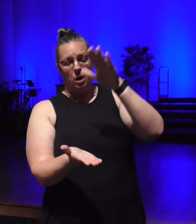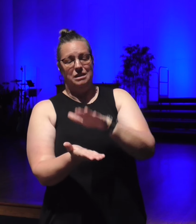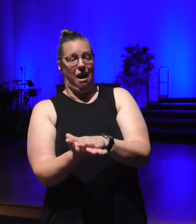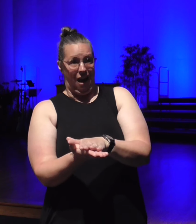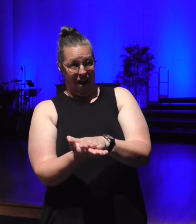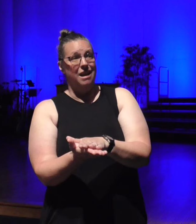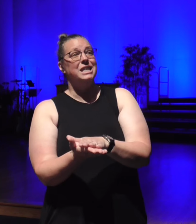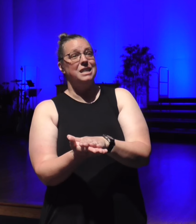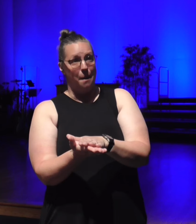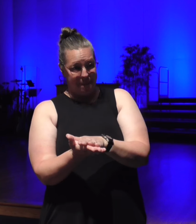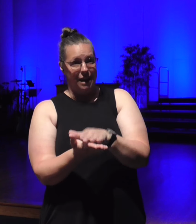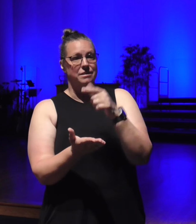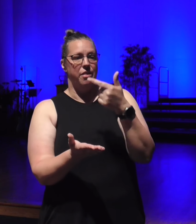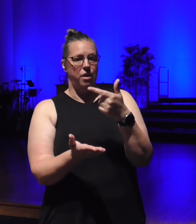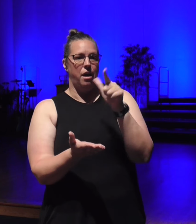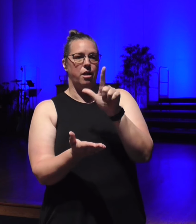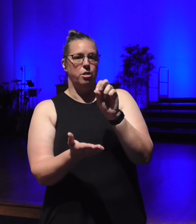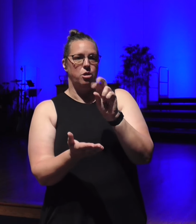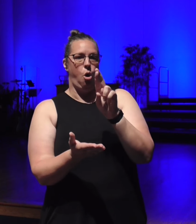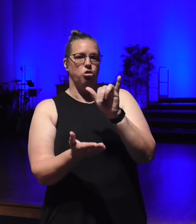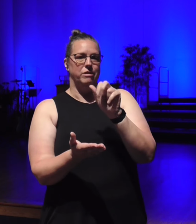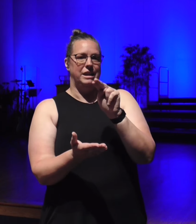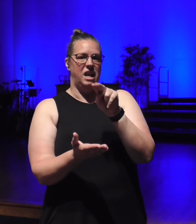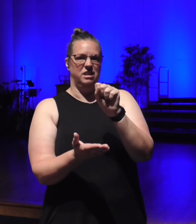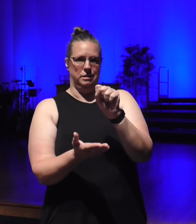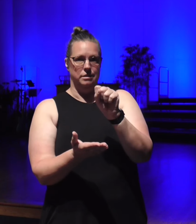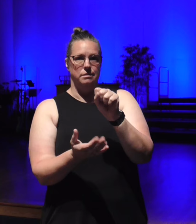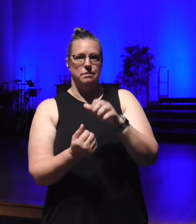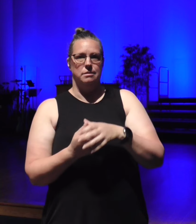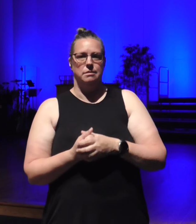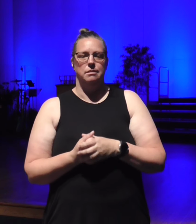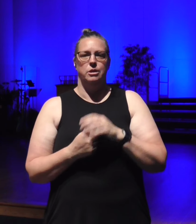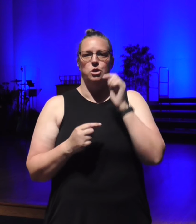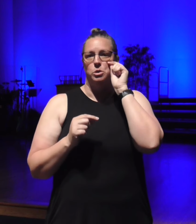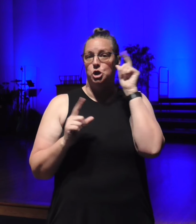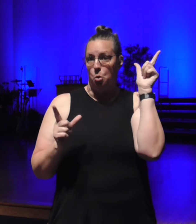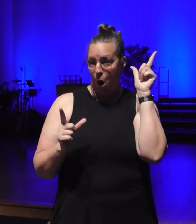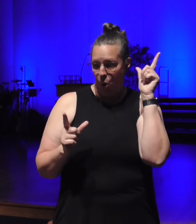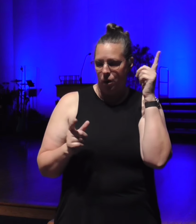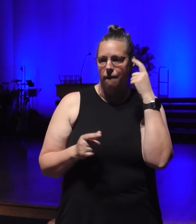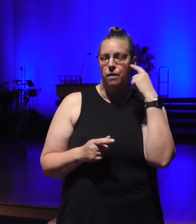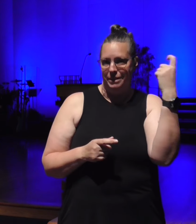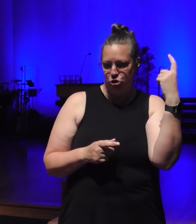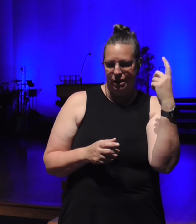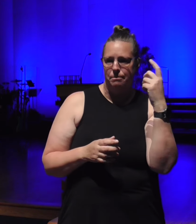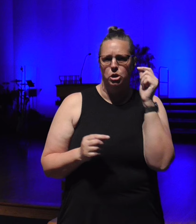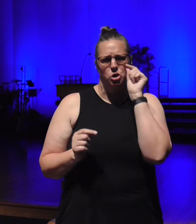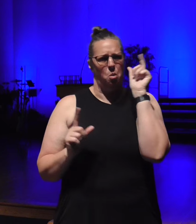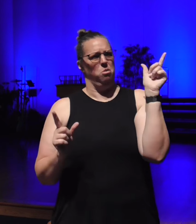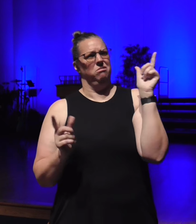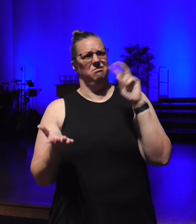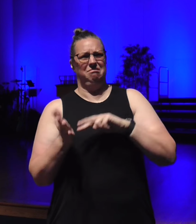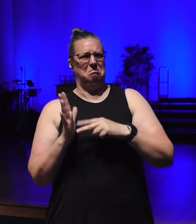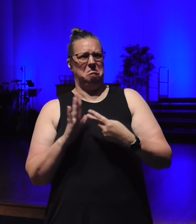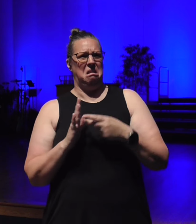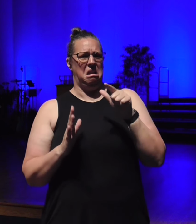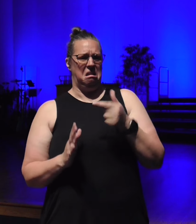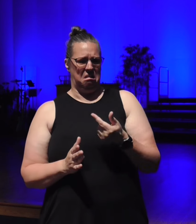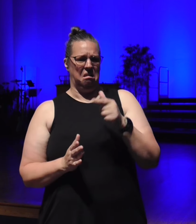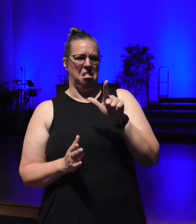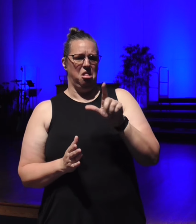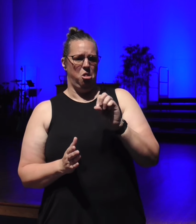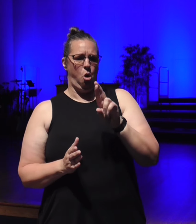documentation of the Glorians." So awakening from her dream, She wasn't quite sure what a Glorian was, so she did